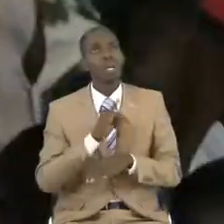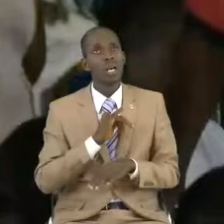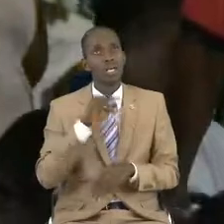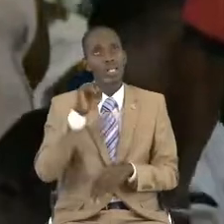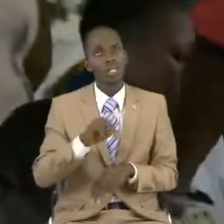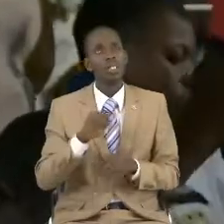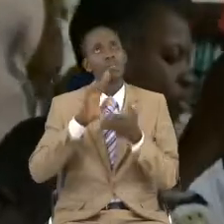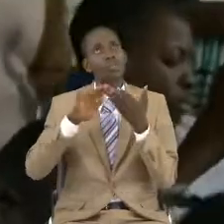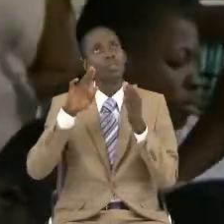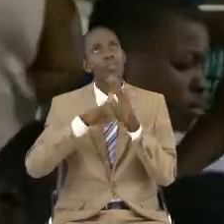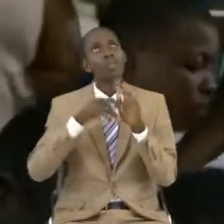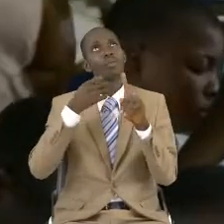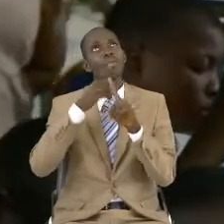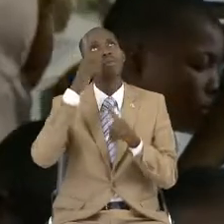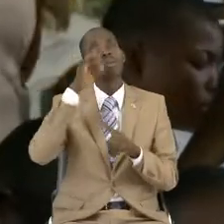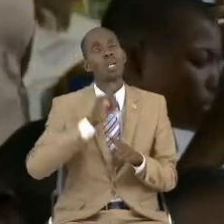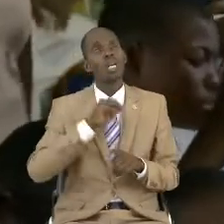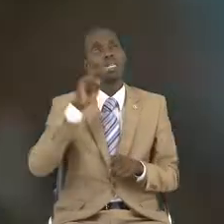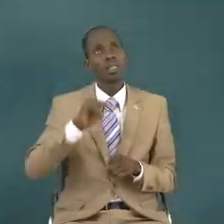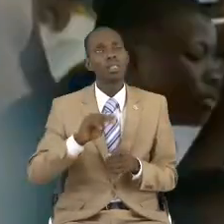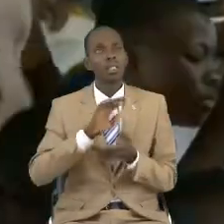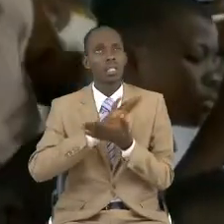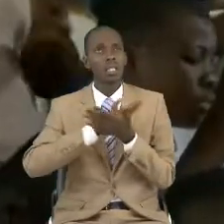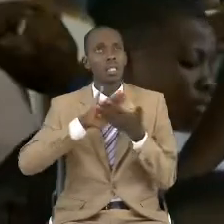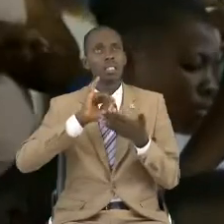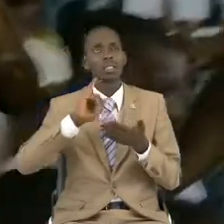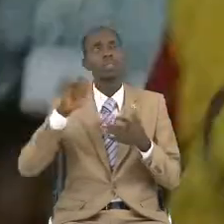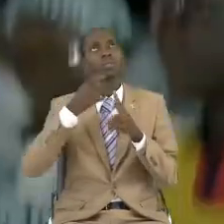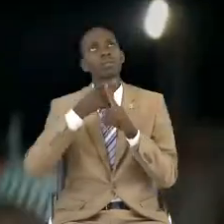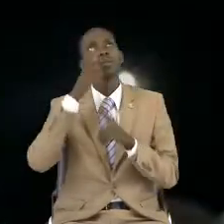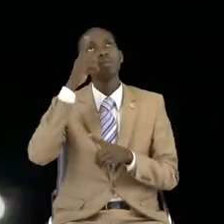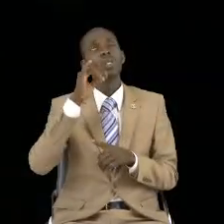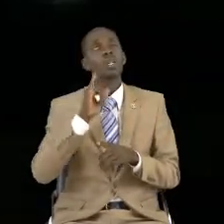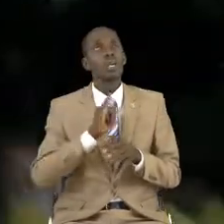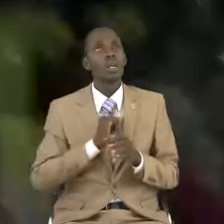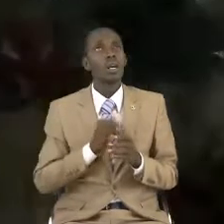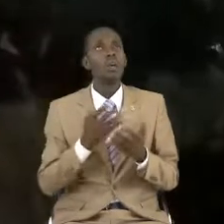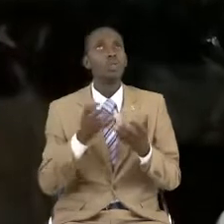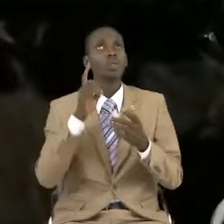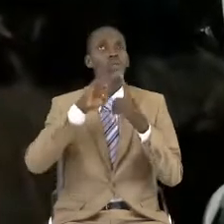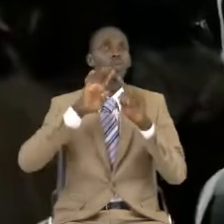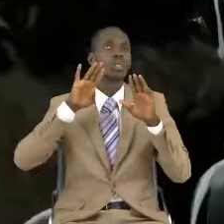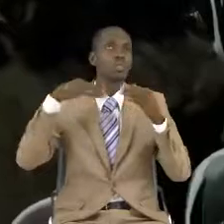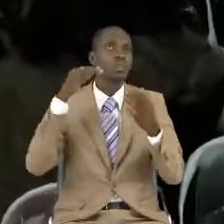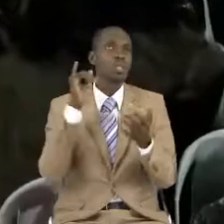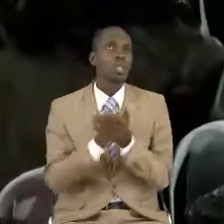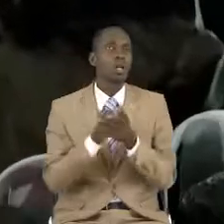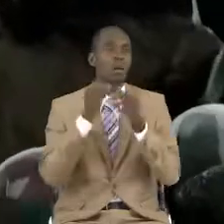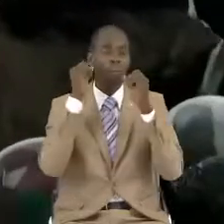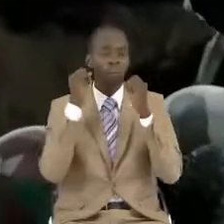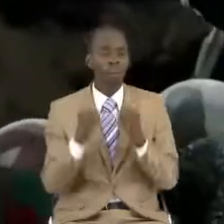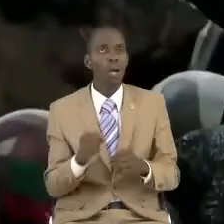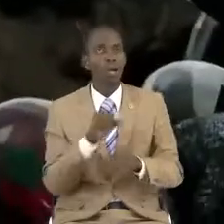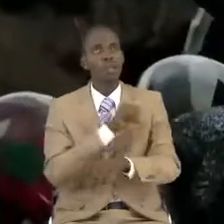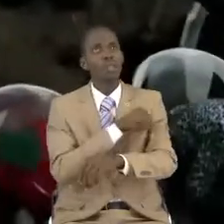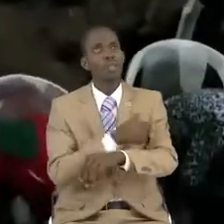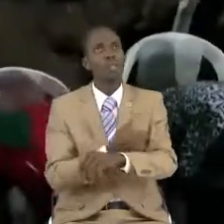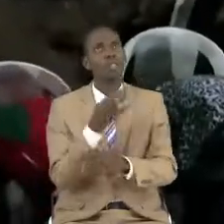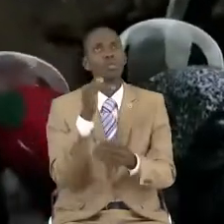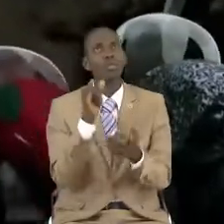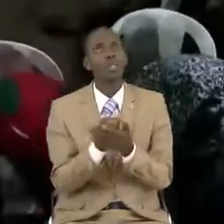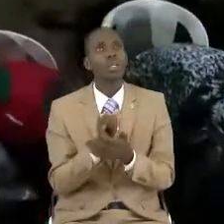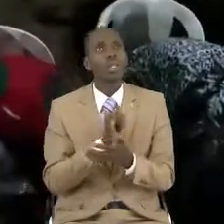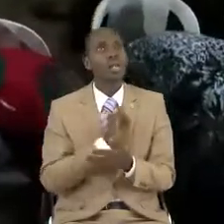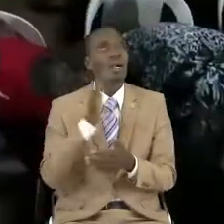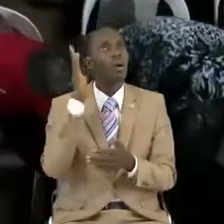cleansing from you and i need to give me that power and authority so i will not continue